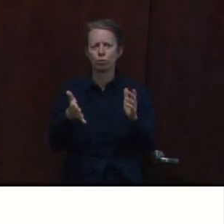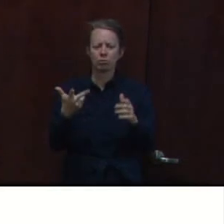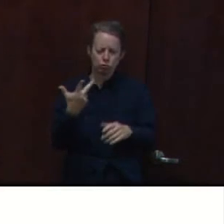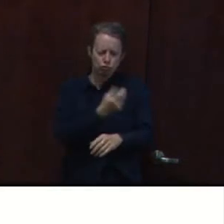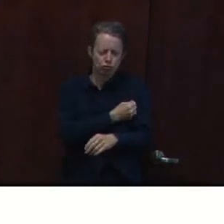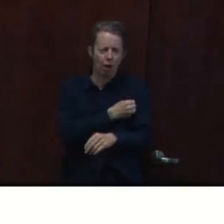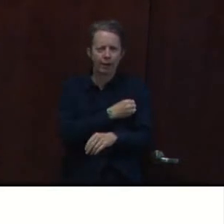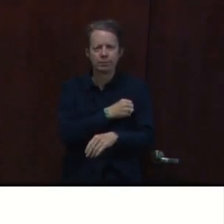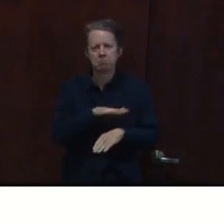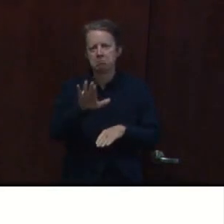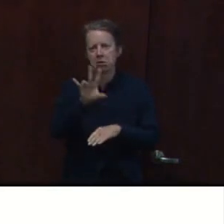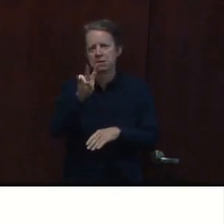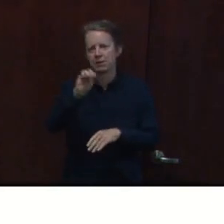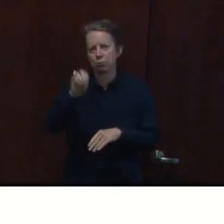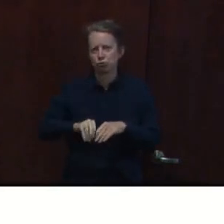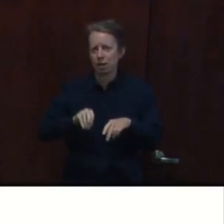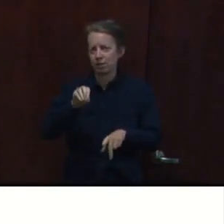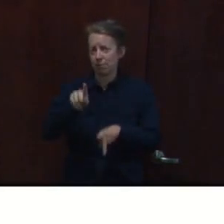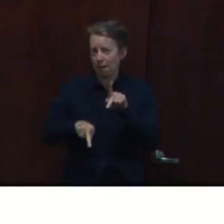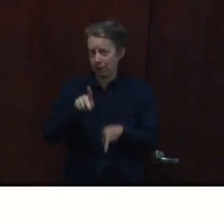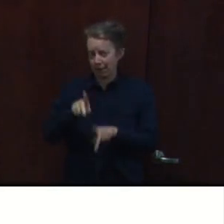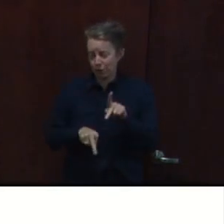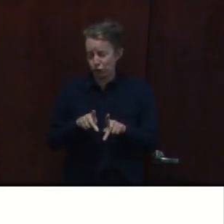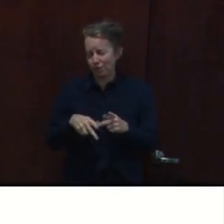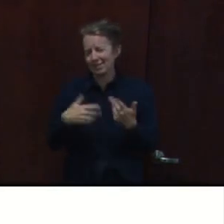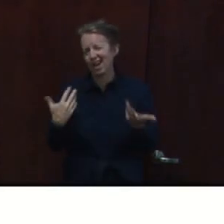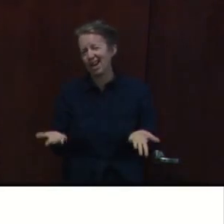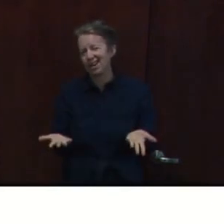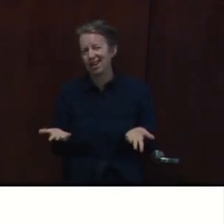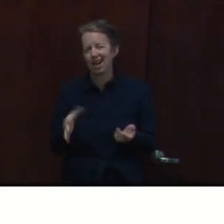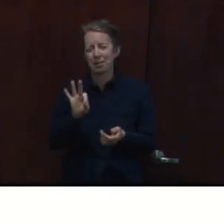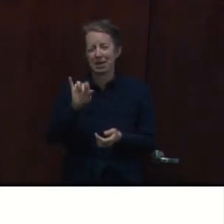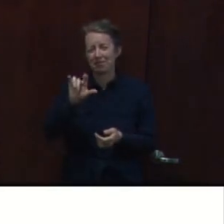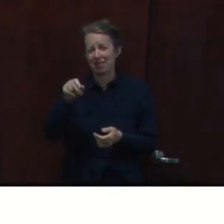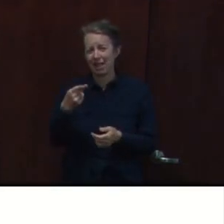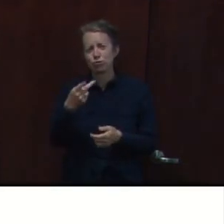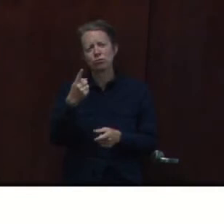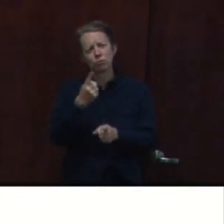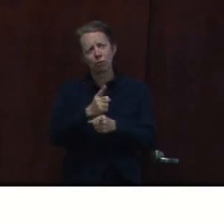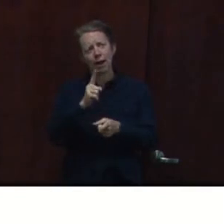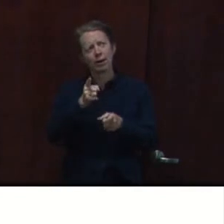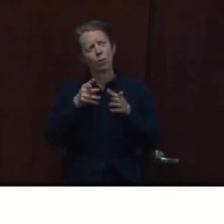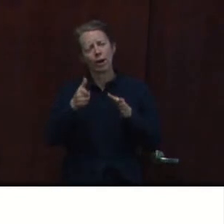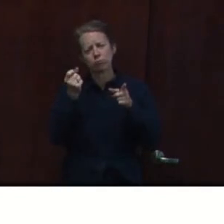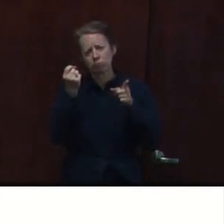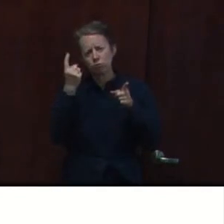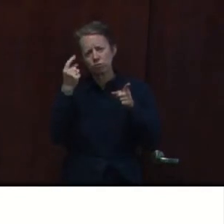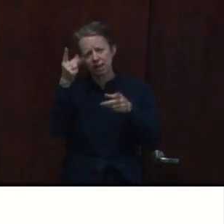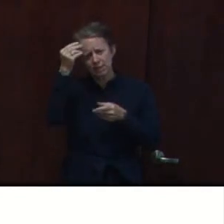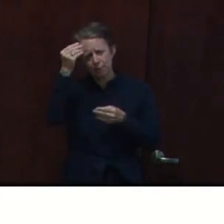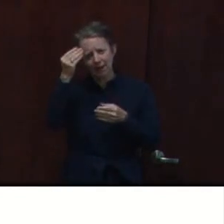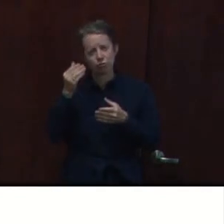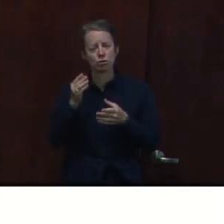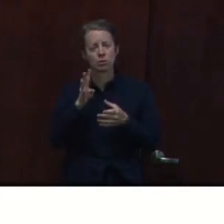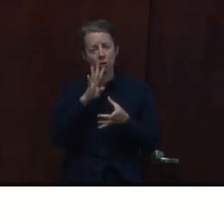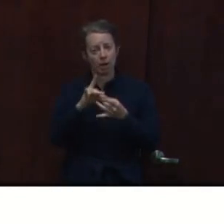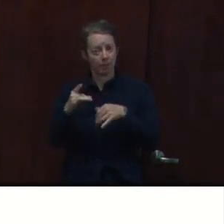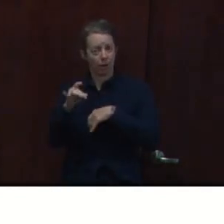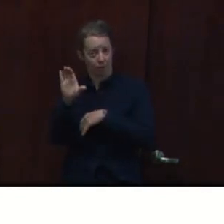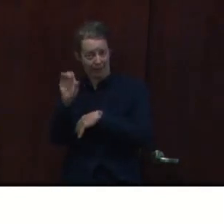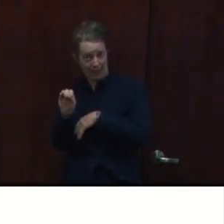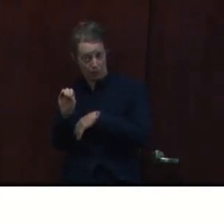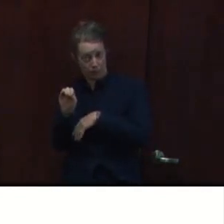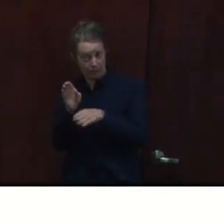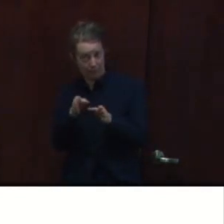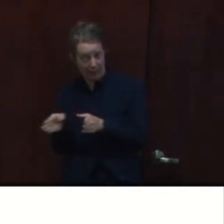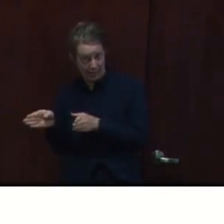those scenarios. So, Fletch, is the right way to interpret this? We've talked about kind of what the county's plans are. There's